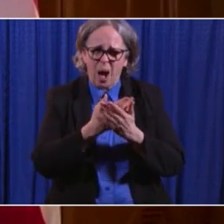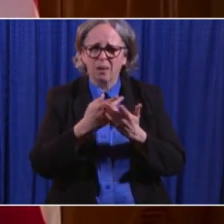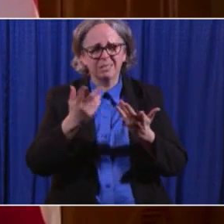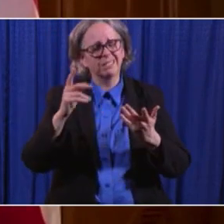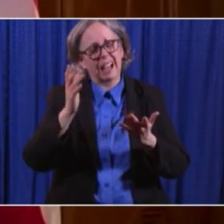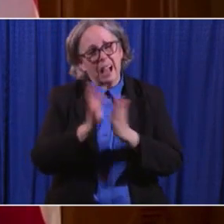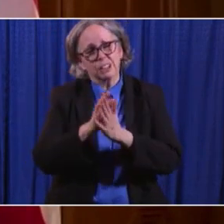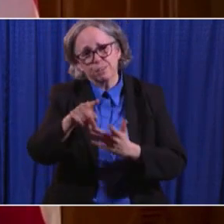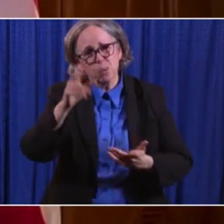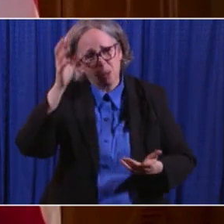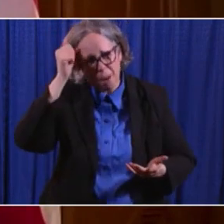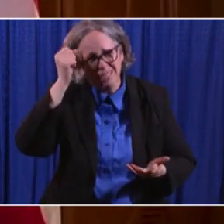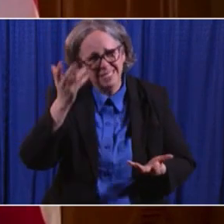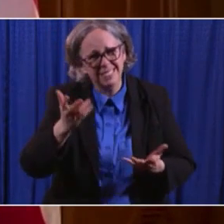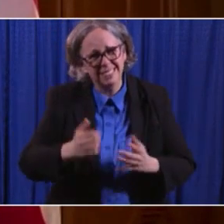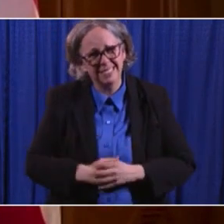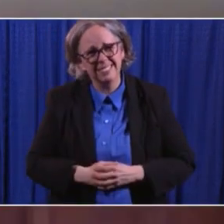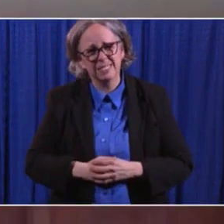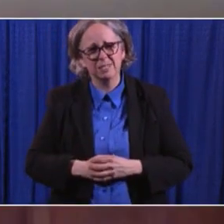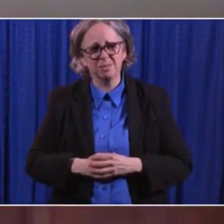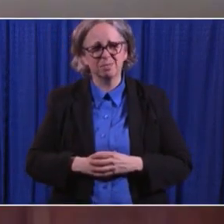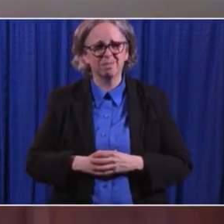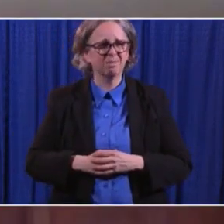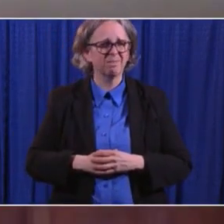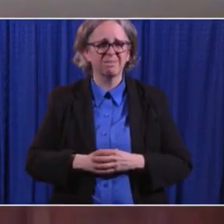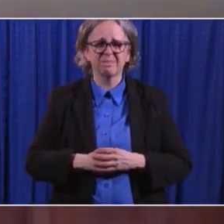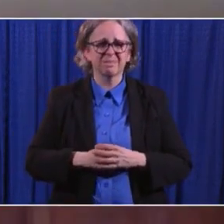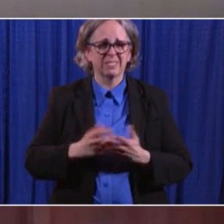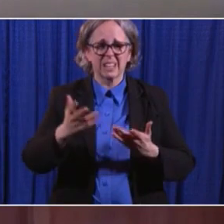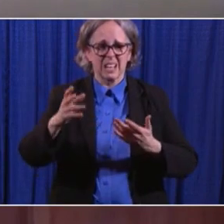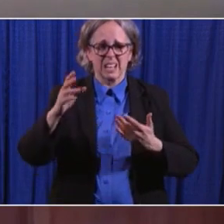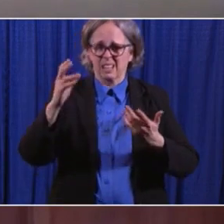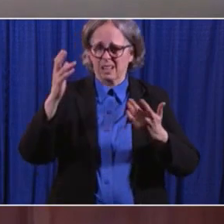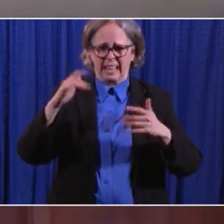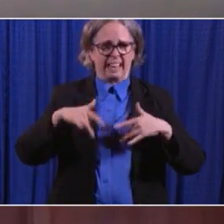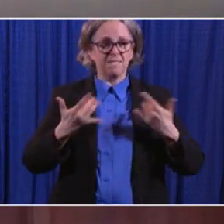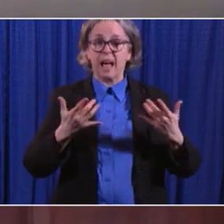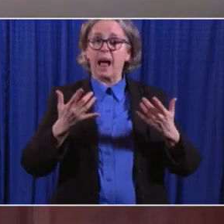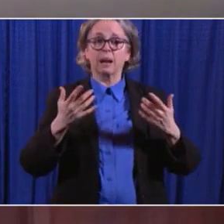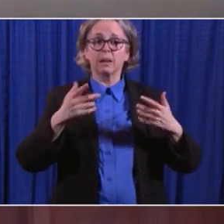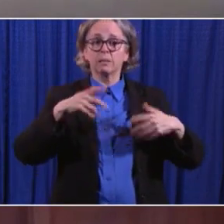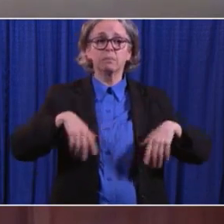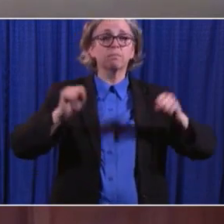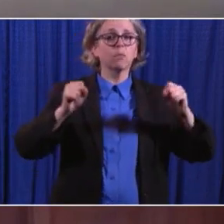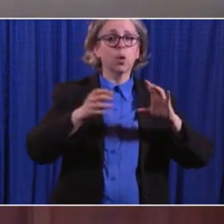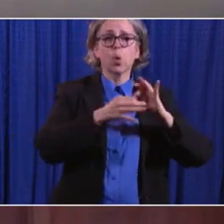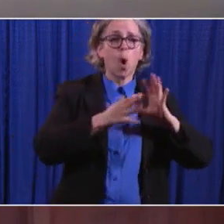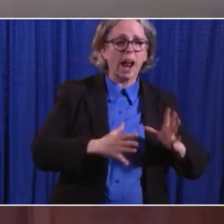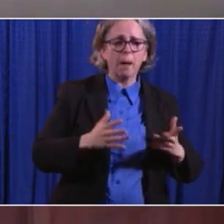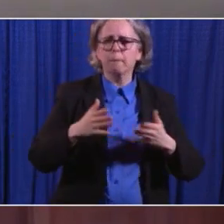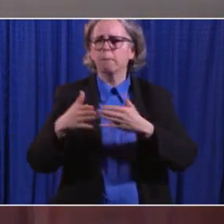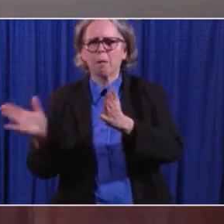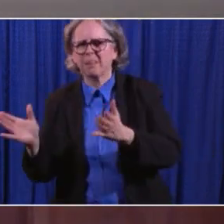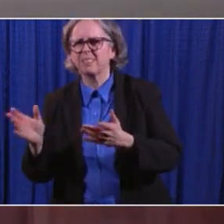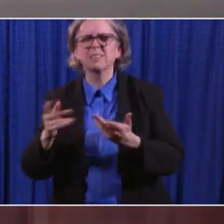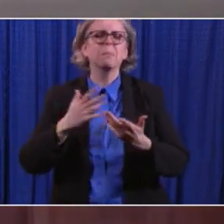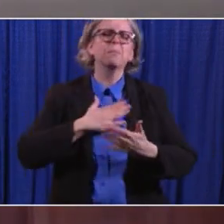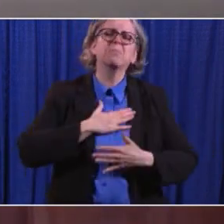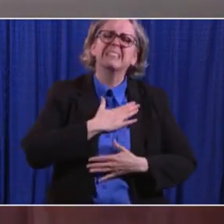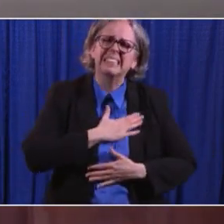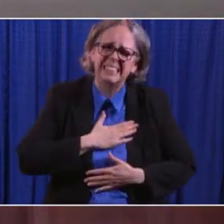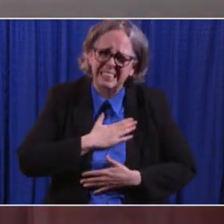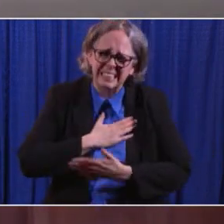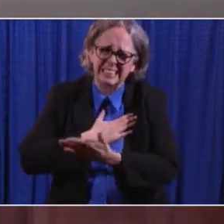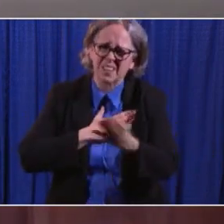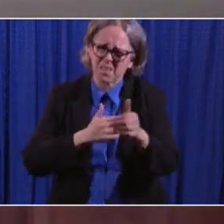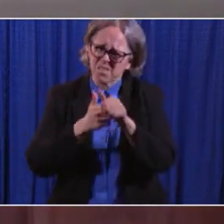attendees, organizers, members of the public, just everyone, if they would kind of help us get through the hopefully home